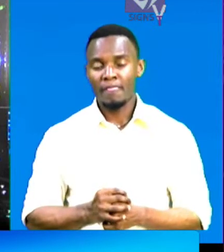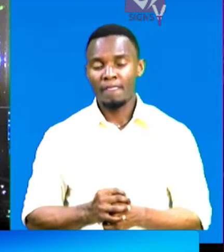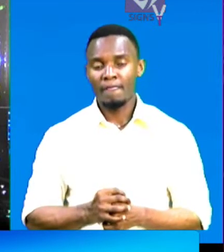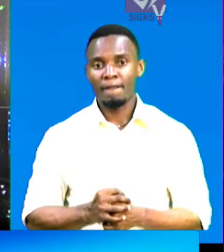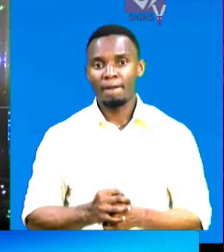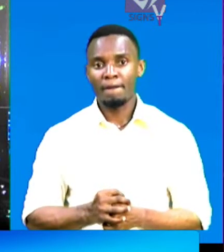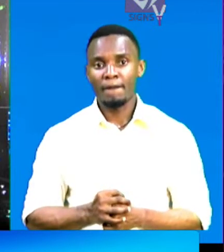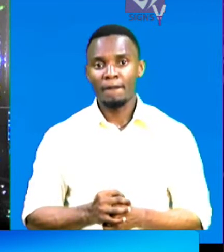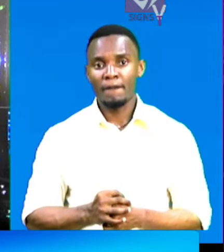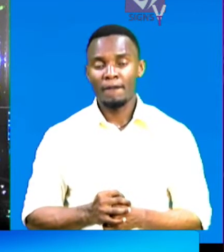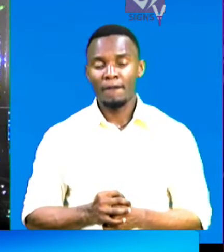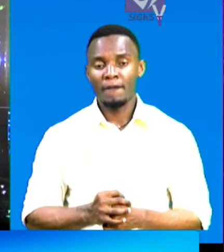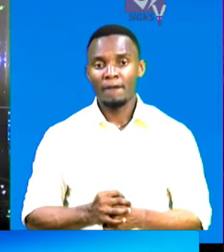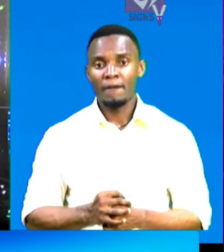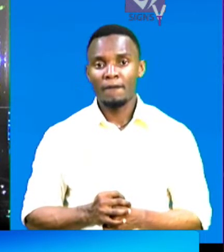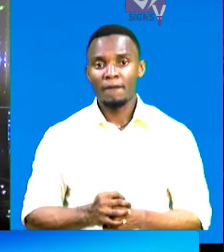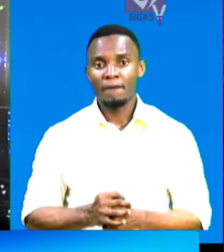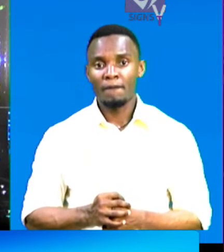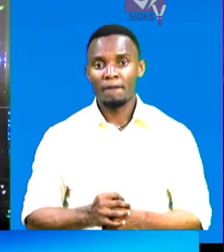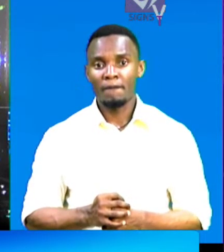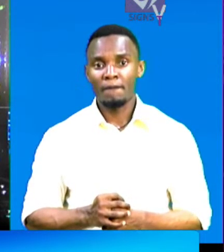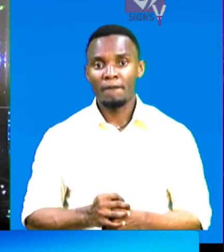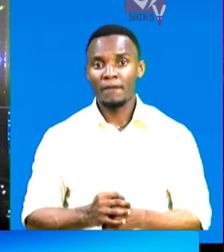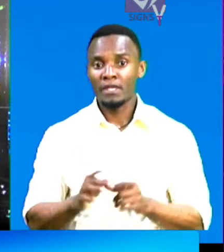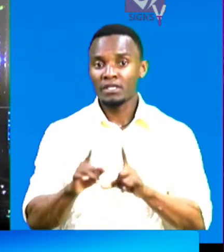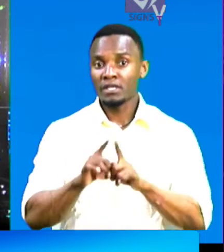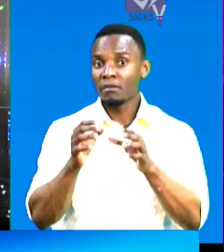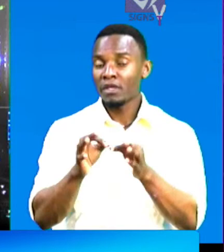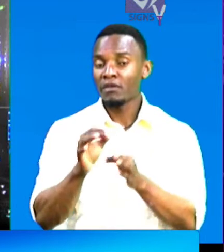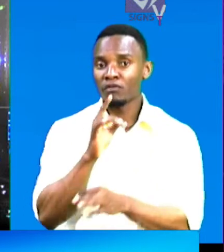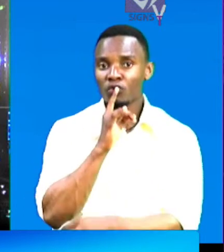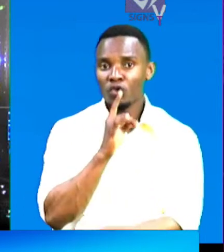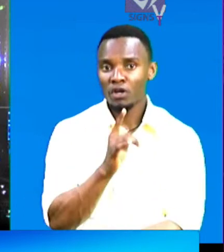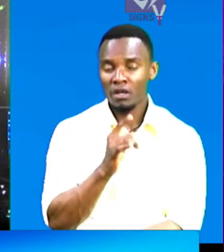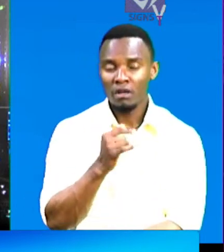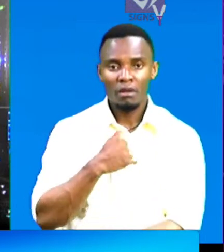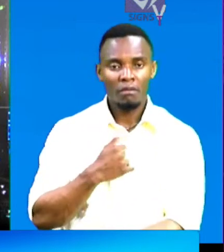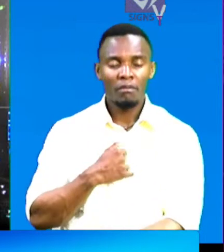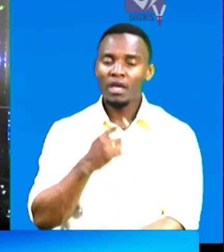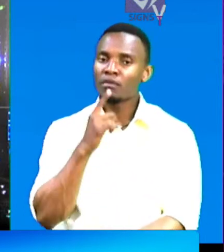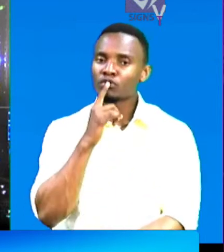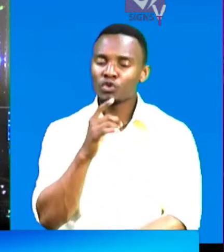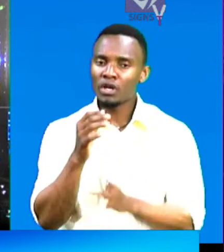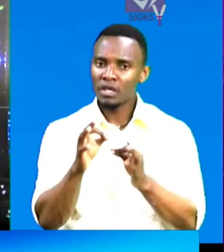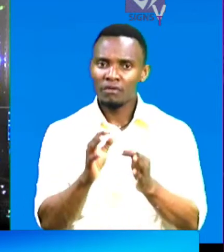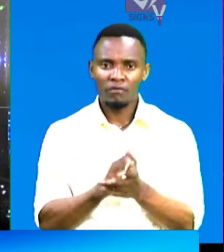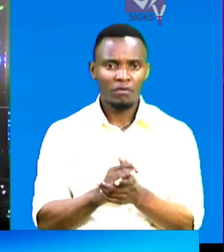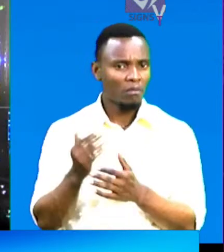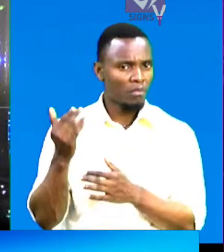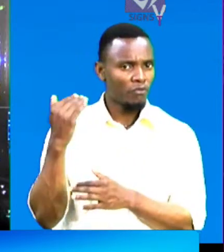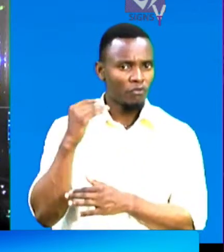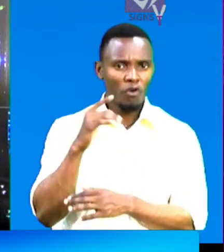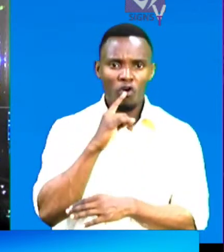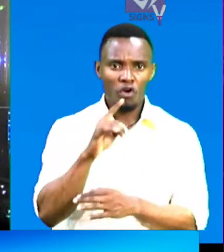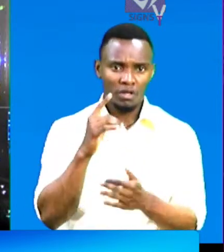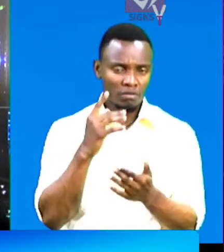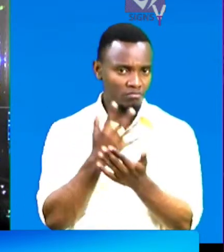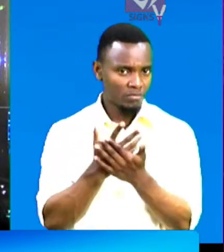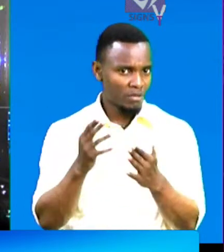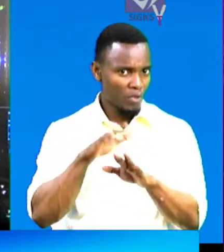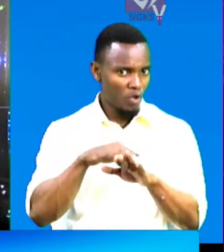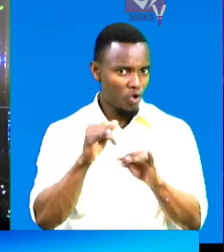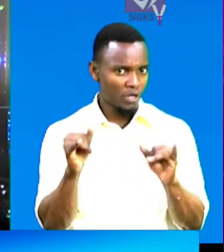And as a buyer, if you order, I'm sure if you've ever ordered something online